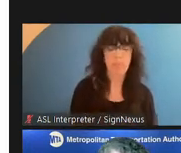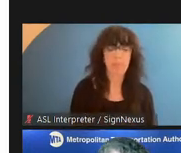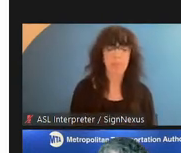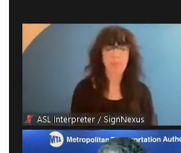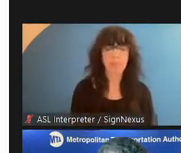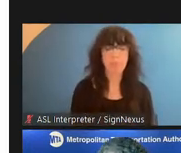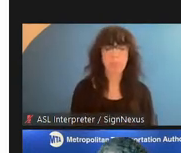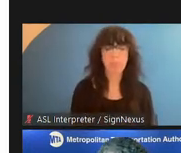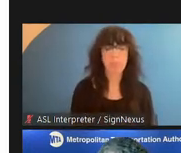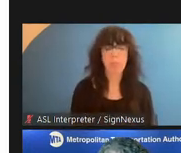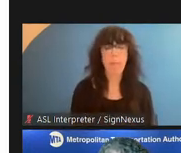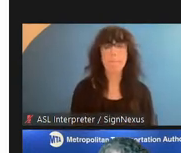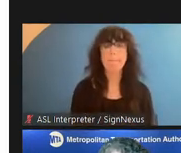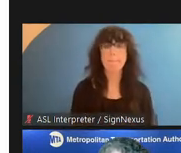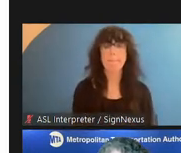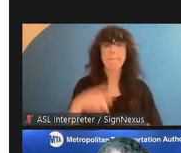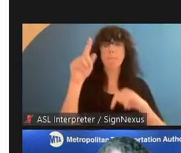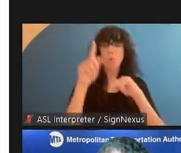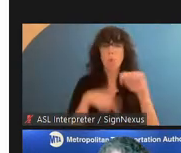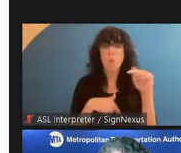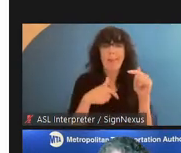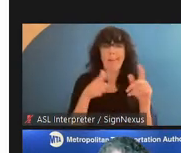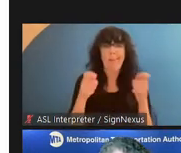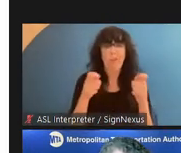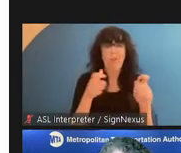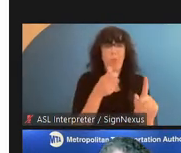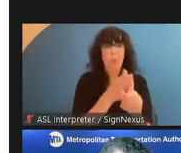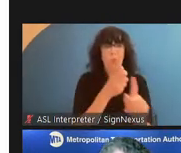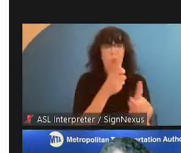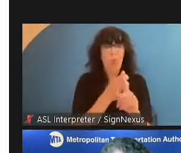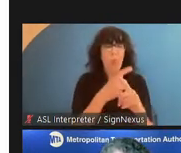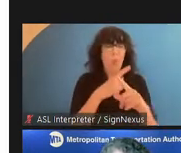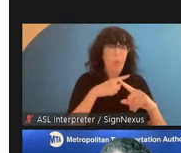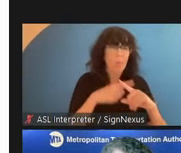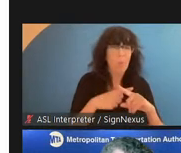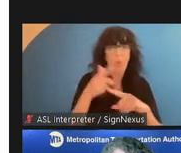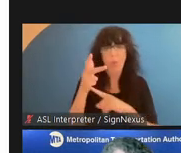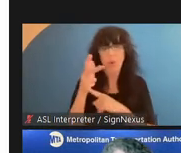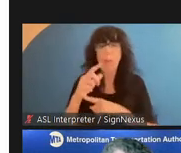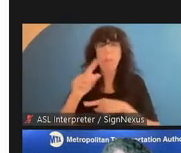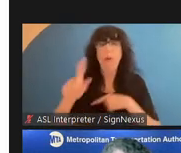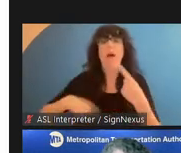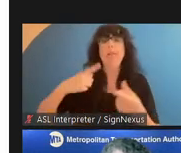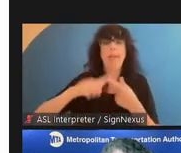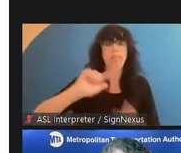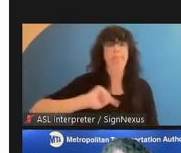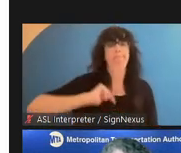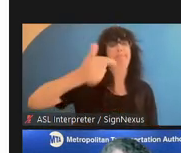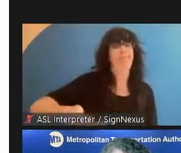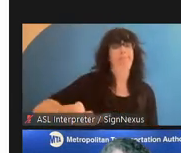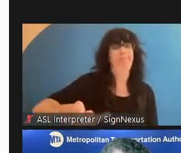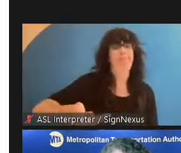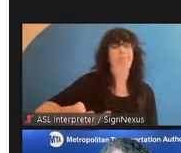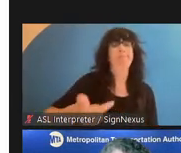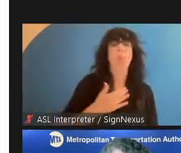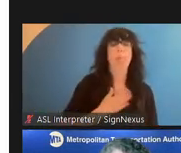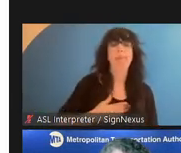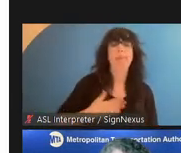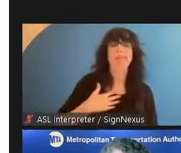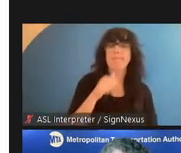you will not be able to unmute or enable or enable your camera until it's your turn to speak please remain patient until